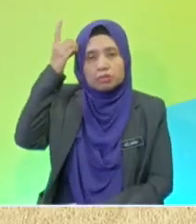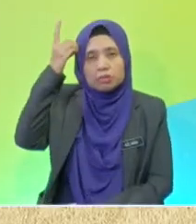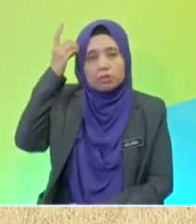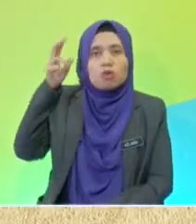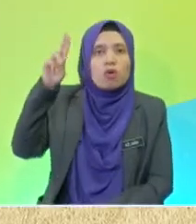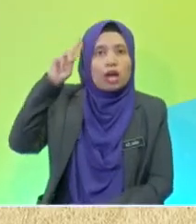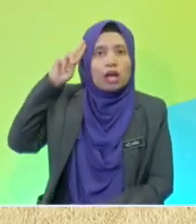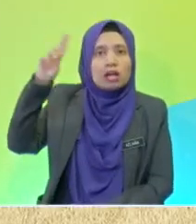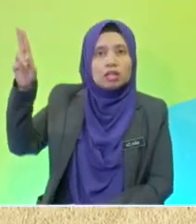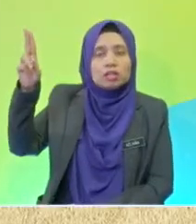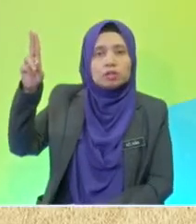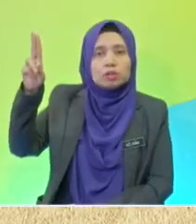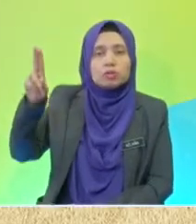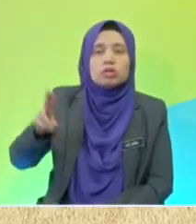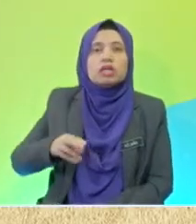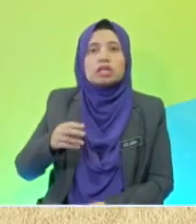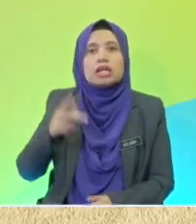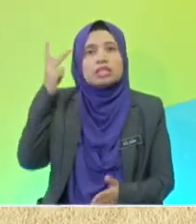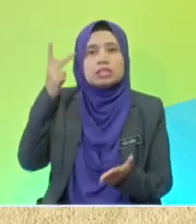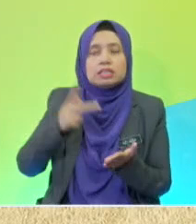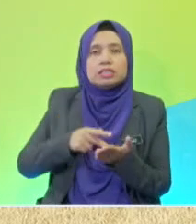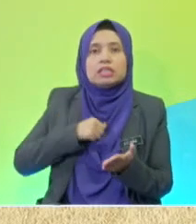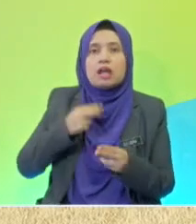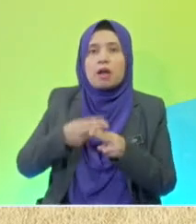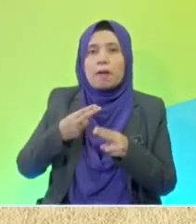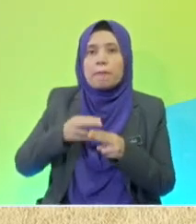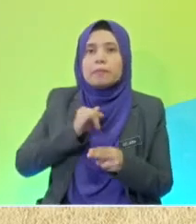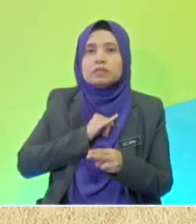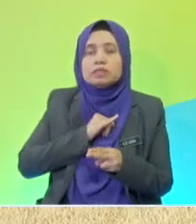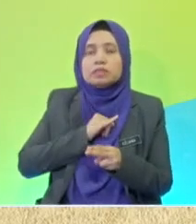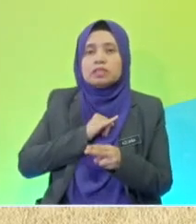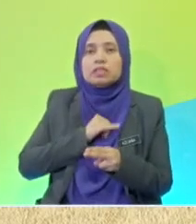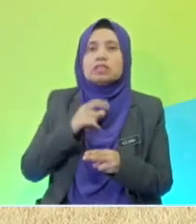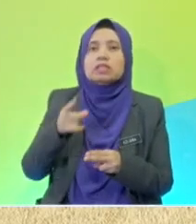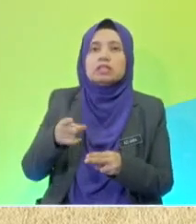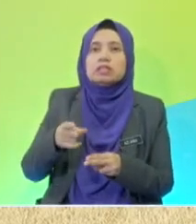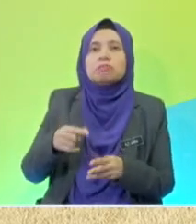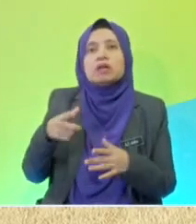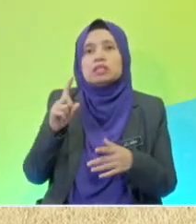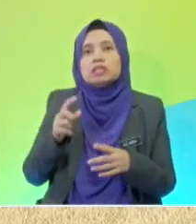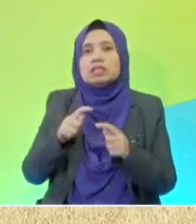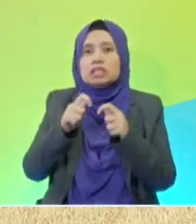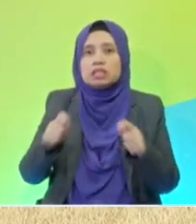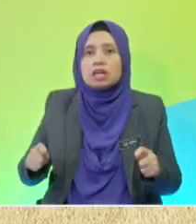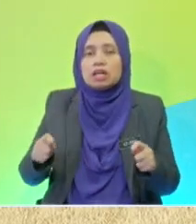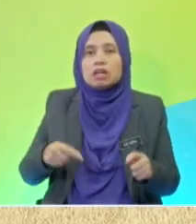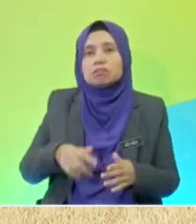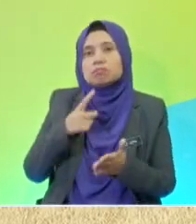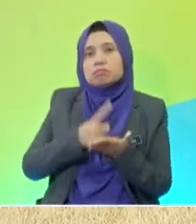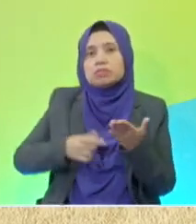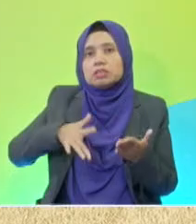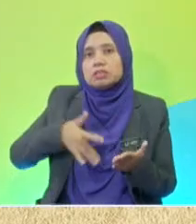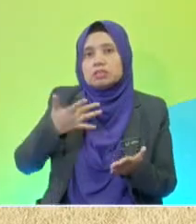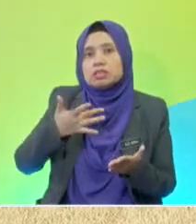then you have to introduce yourself, like my name is, okay, and how old are you, where do you live, and how do you feel,